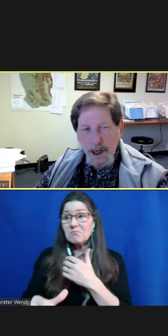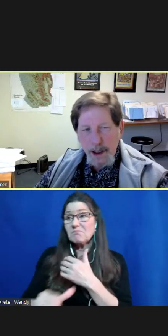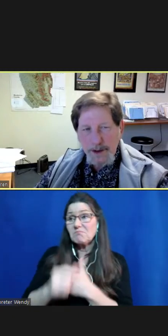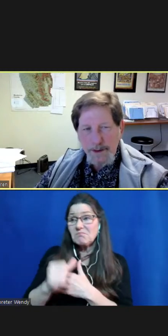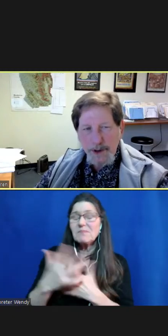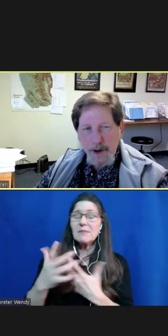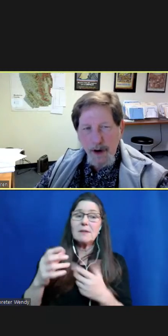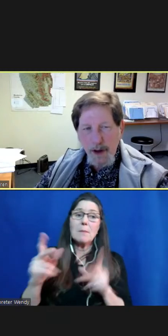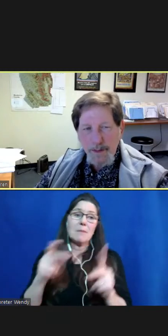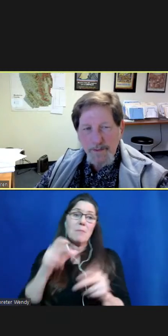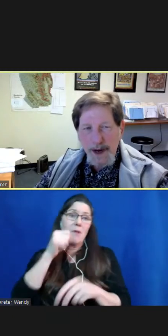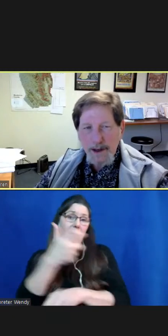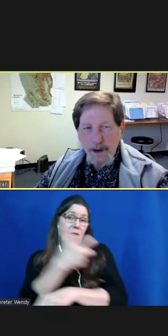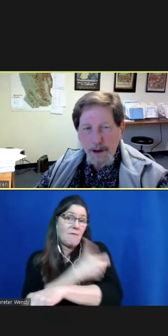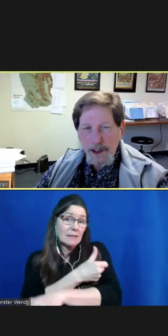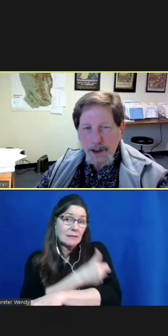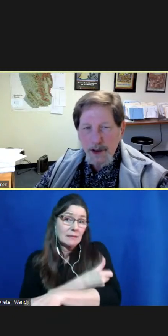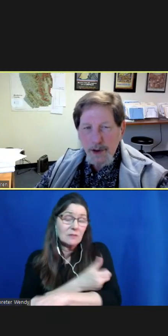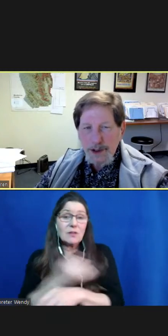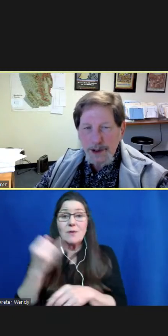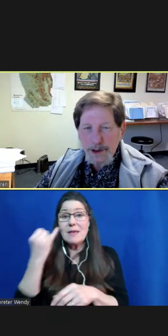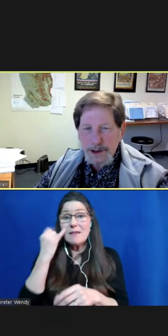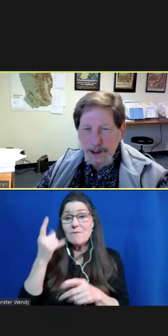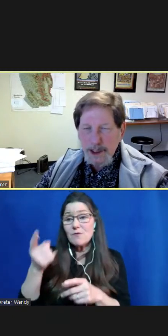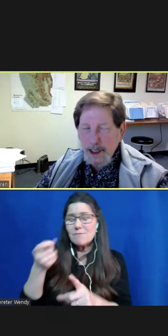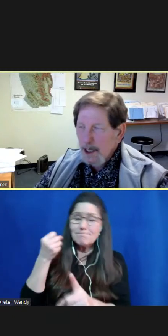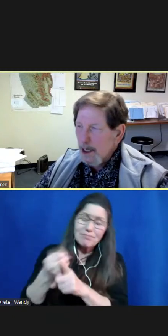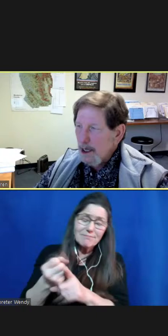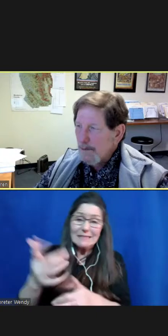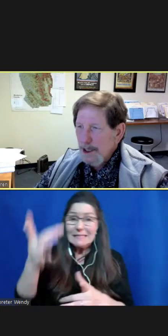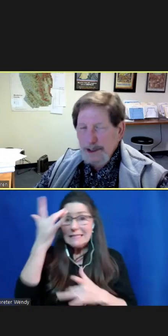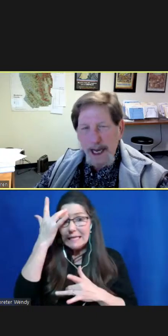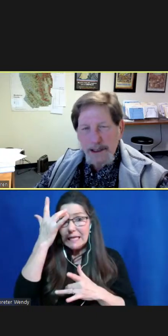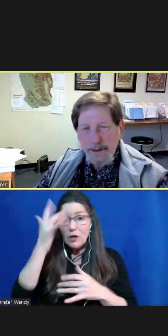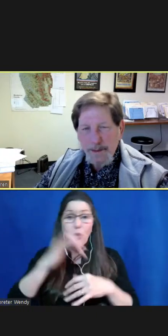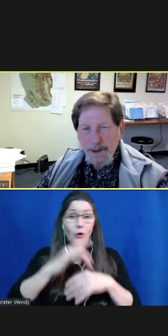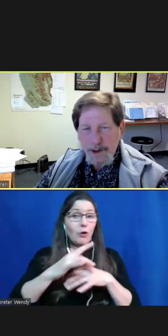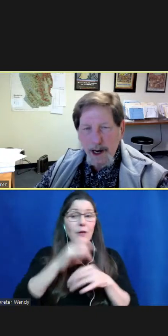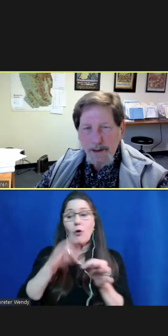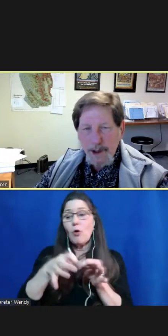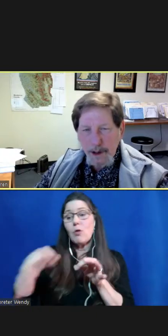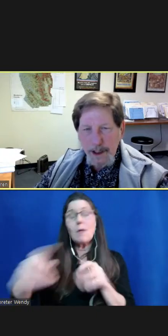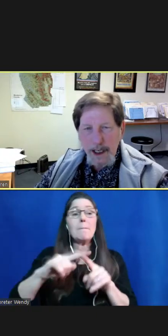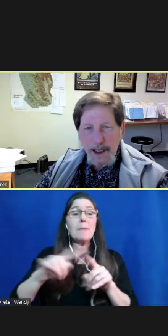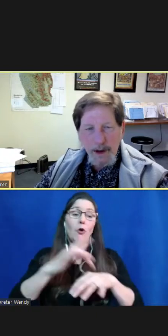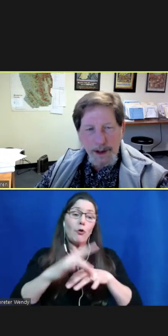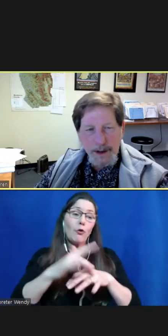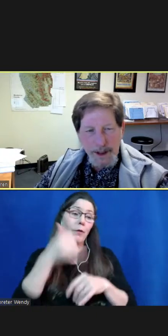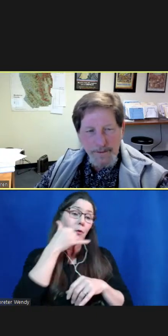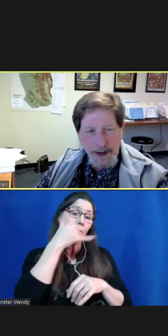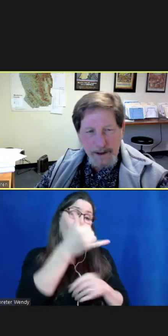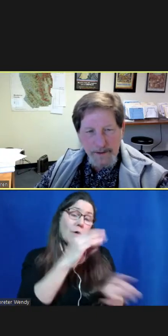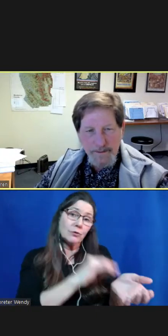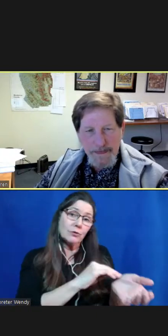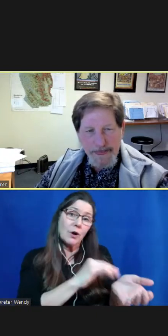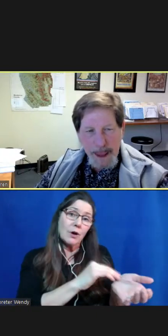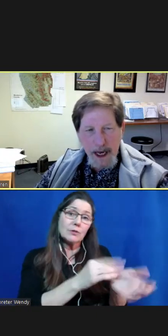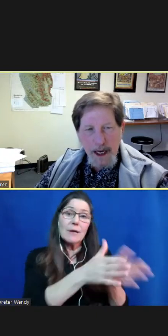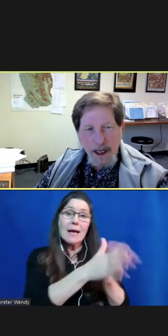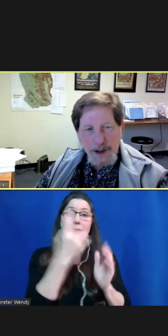we encourage people to call their provider early in the course of their disease because it has to be prescribed early in order to be